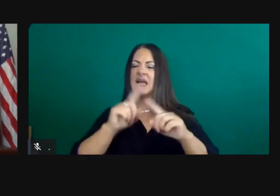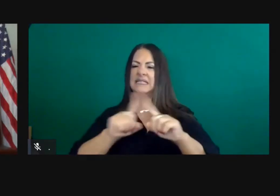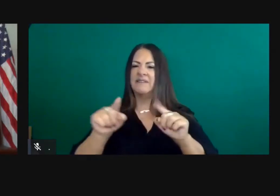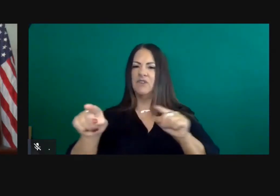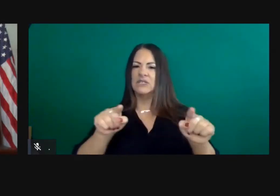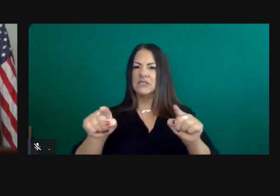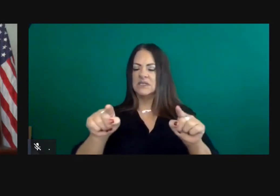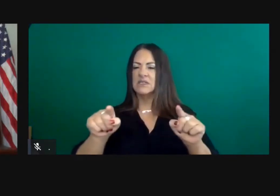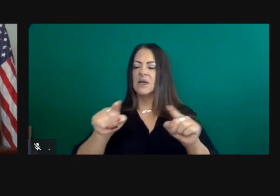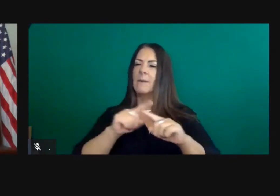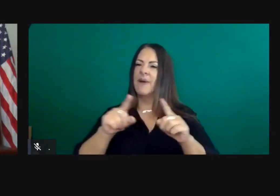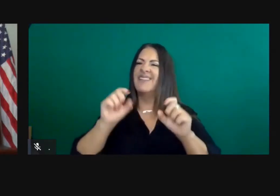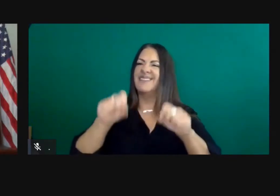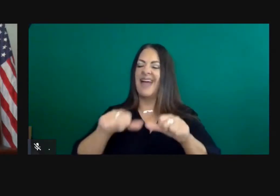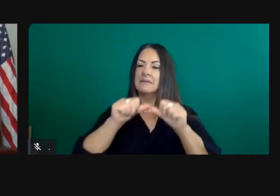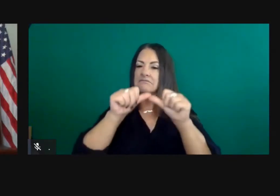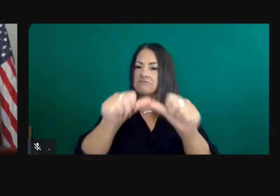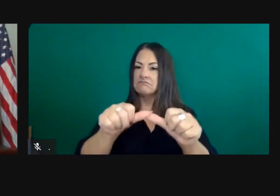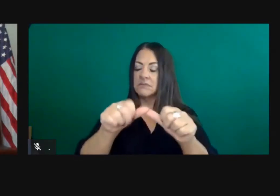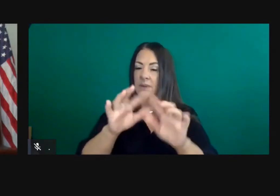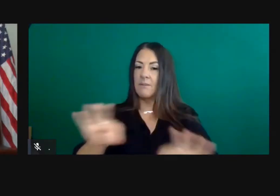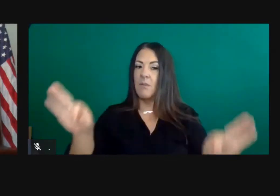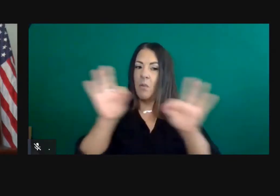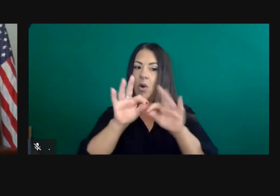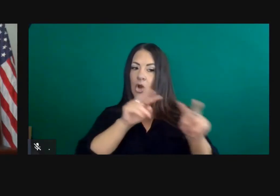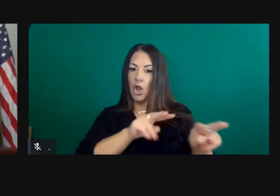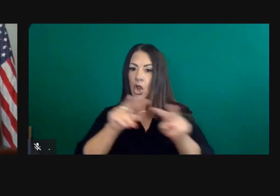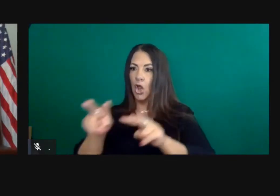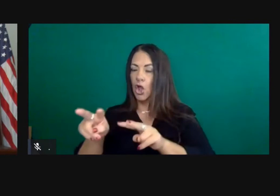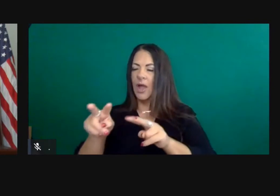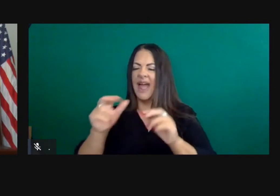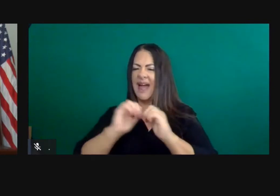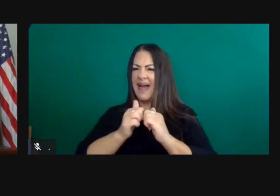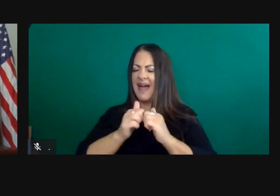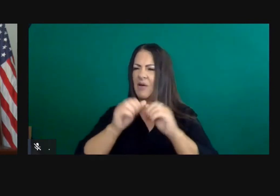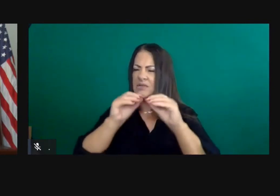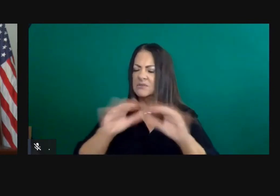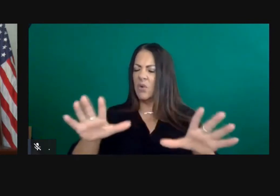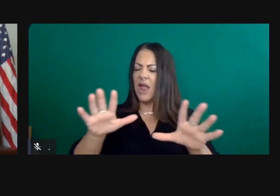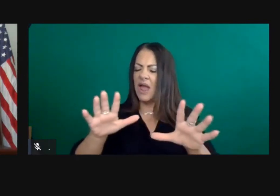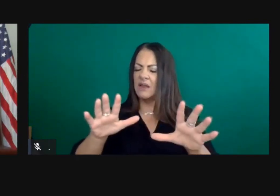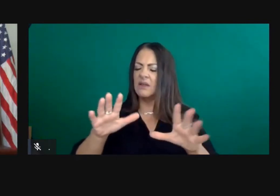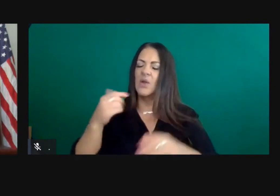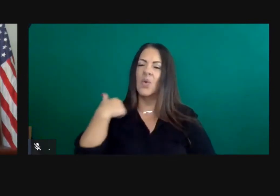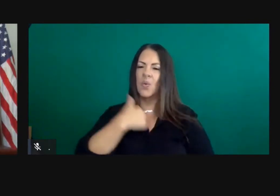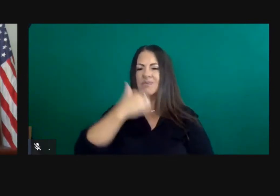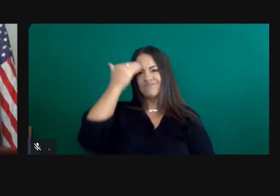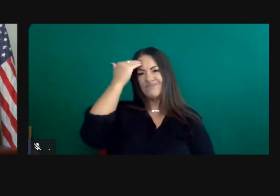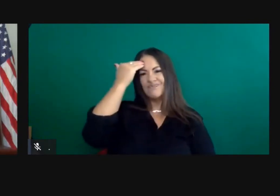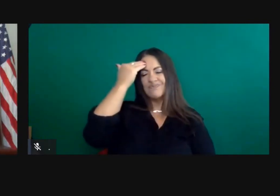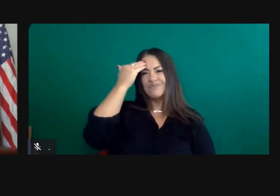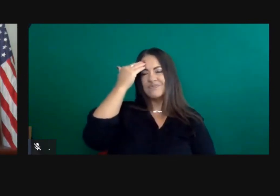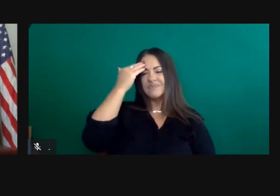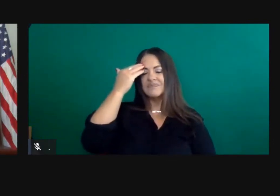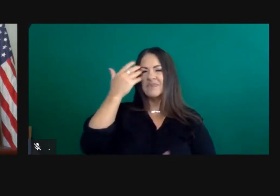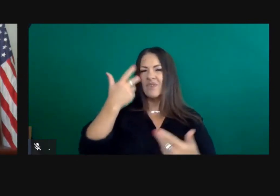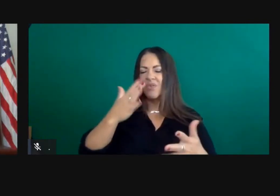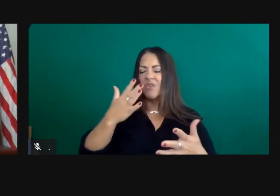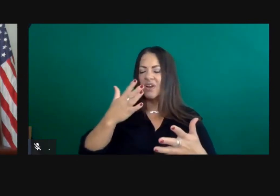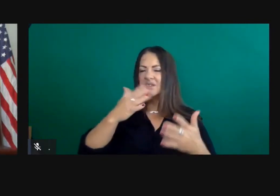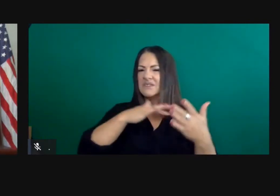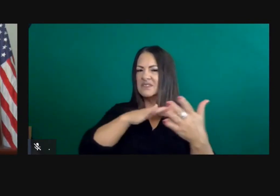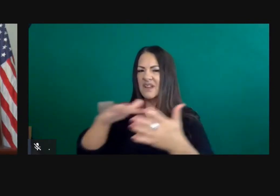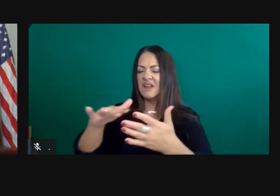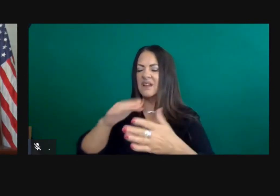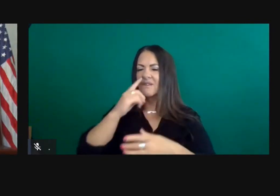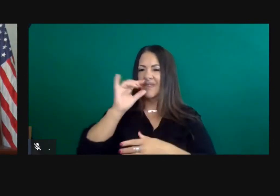on a continuum, and that continuum is important. That we're all very knowledgeable that there's ways